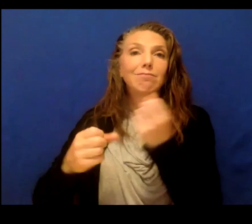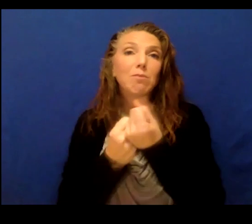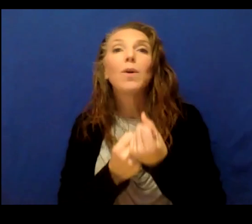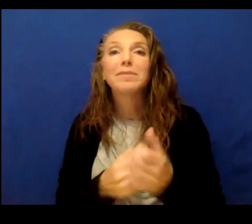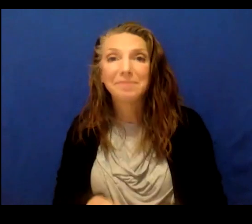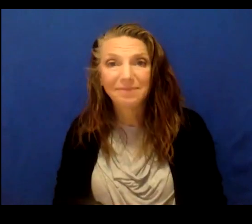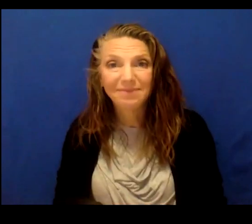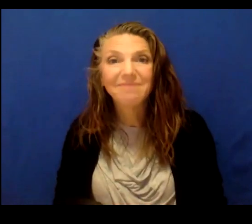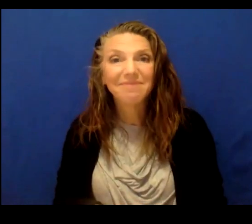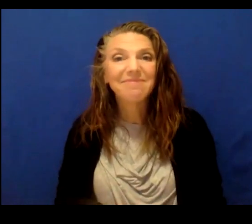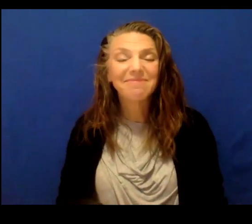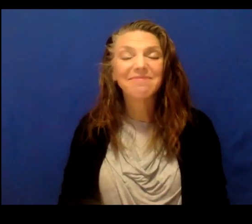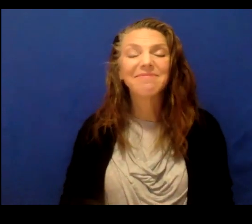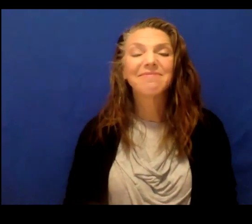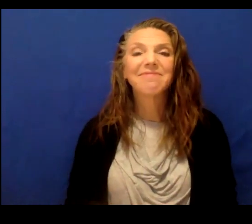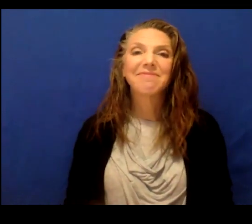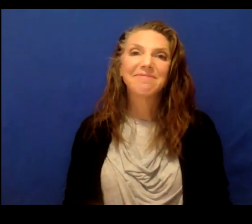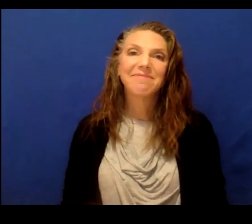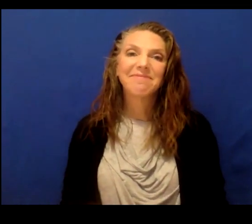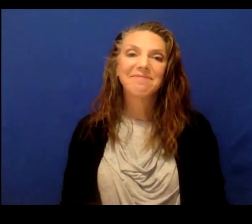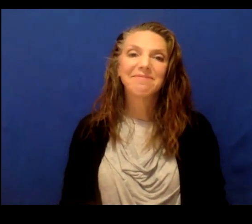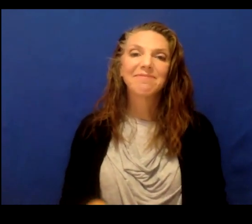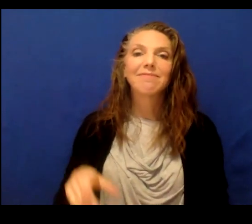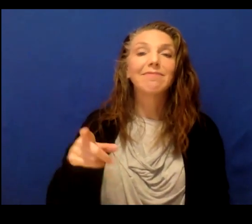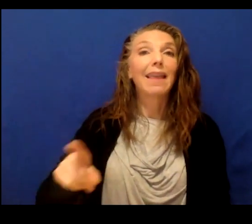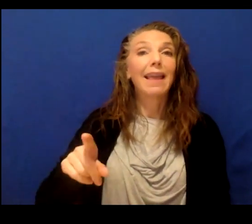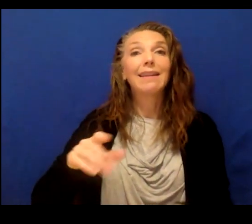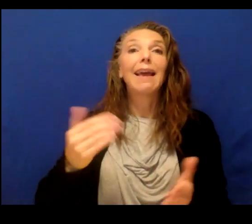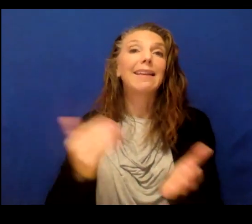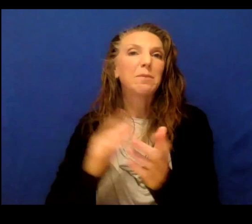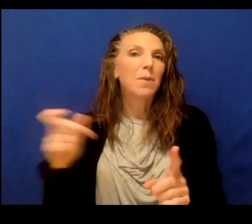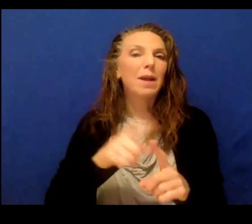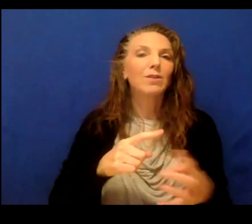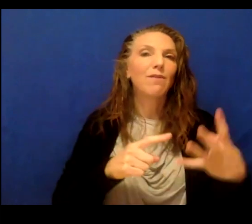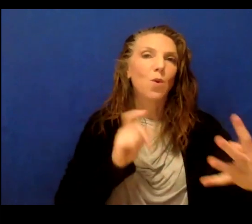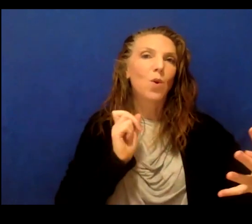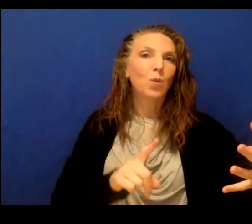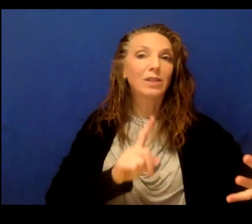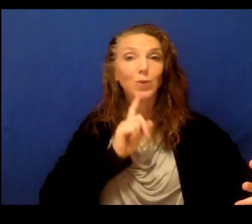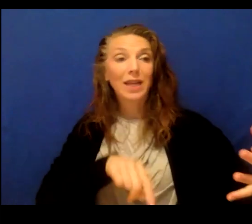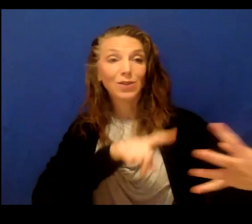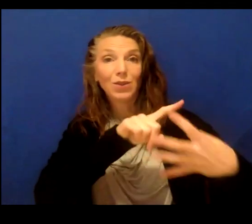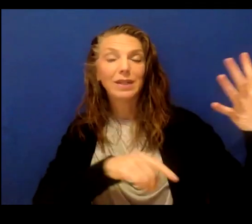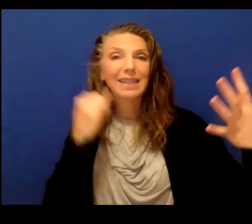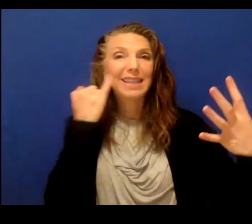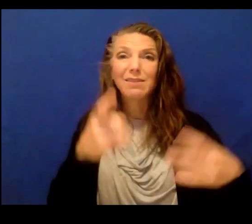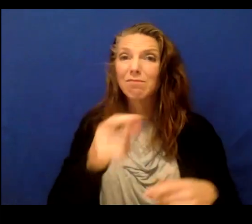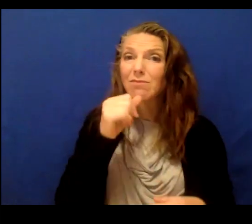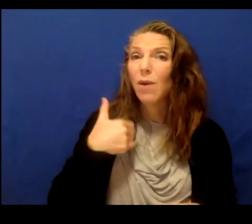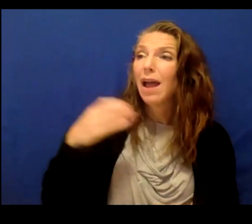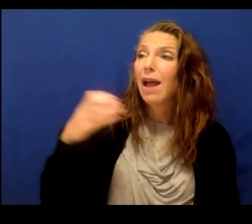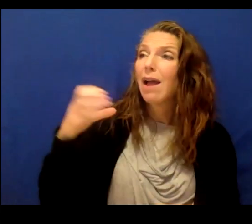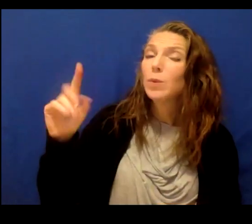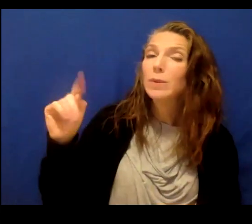or practitioner in the space supporting children to answer those 4 questions. If you don't have team members like